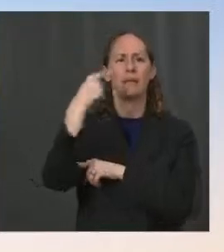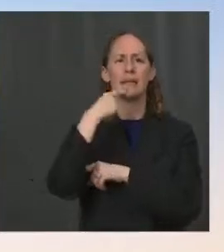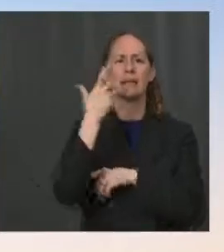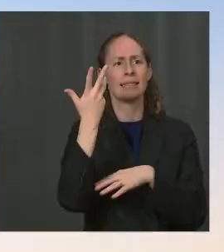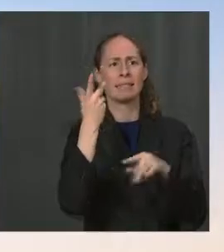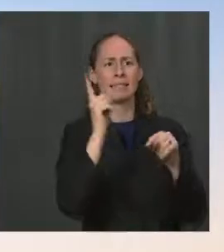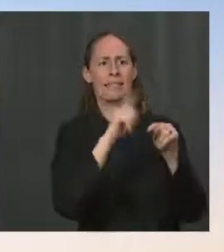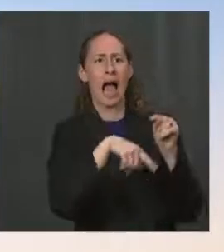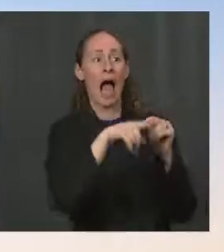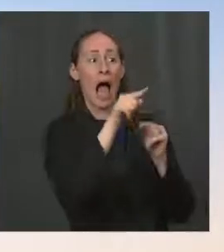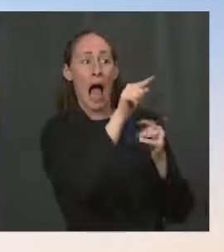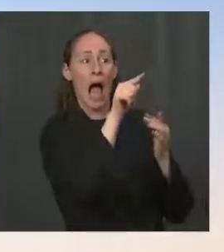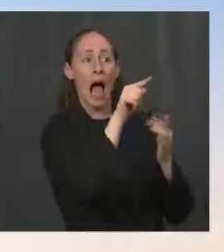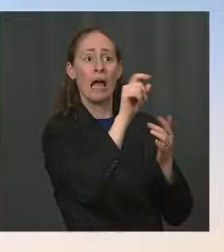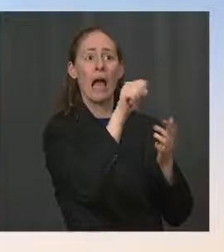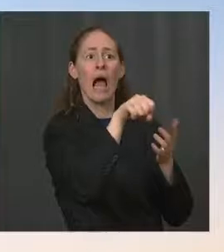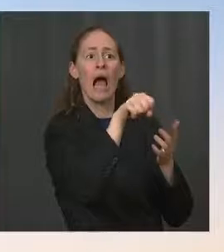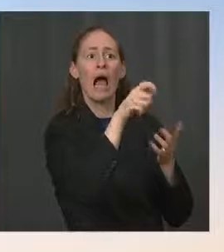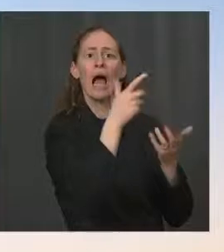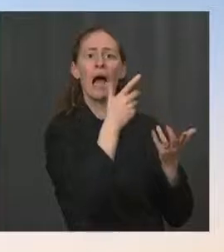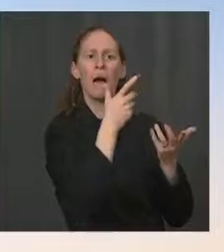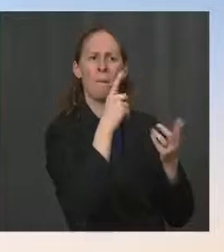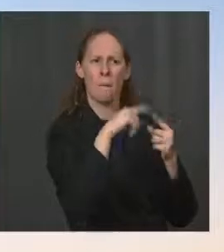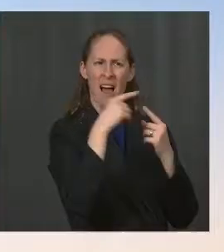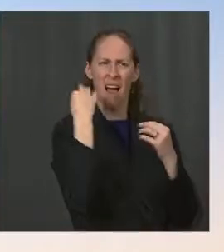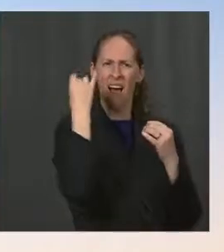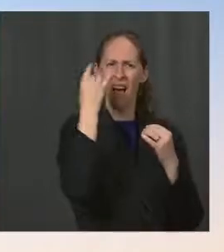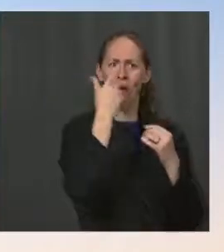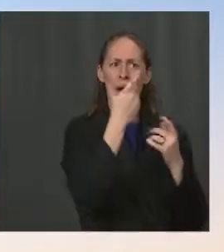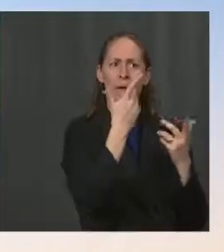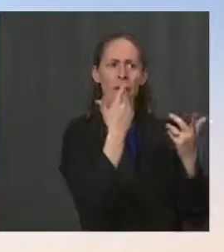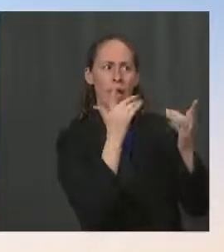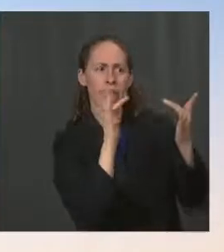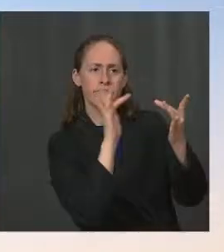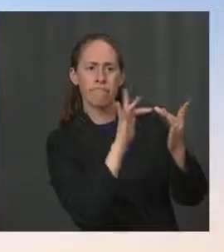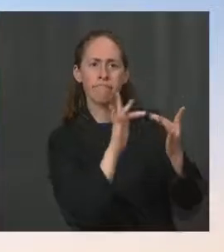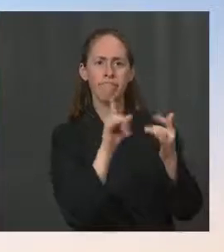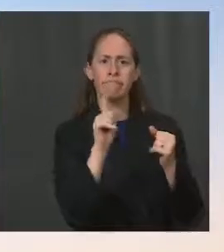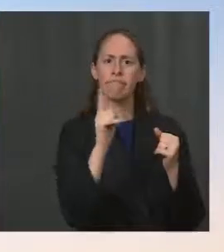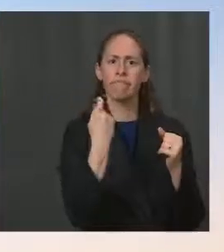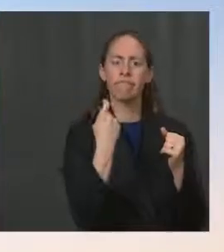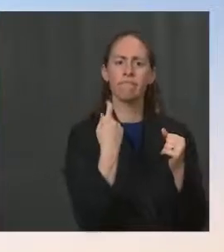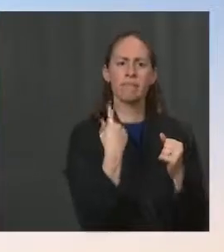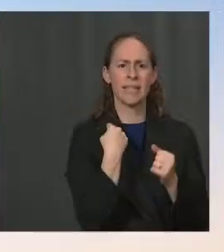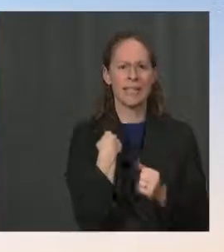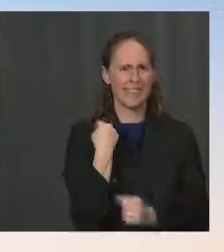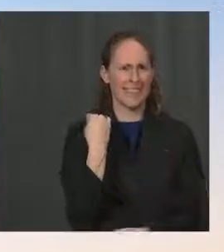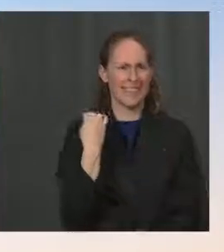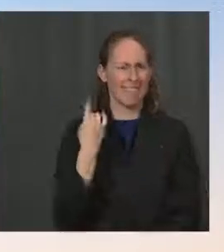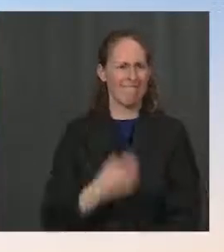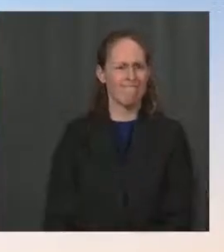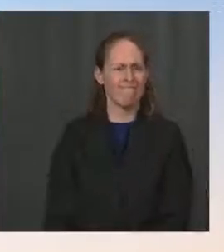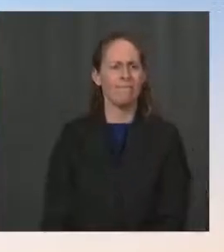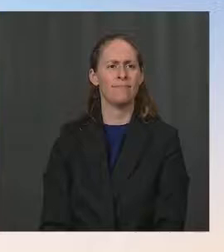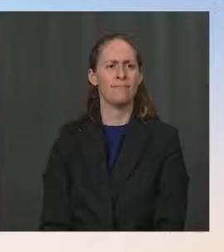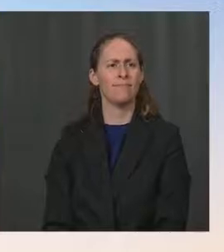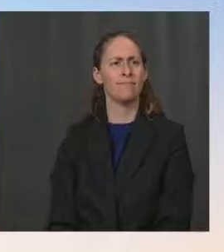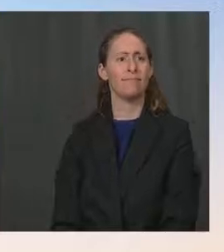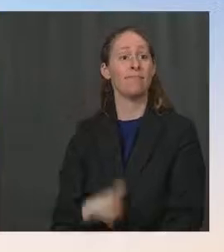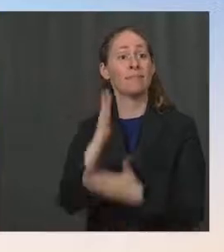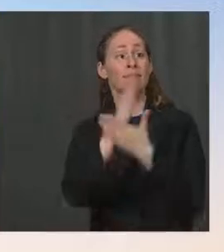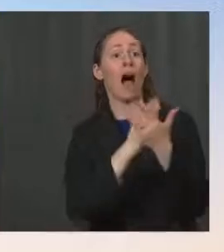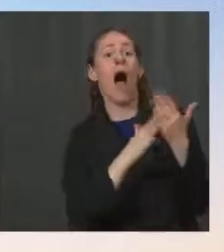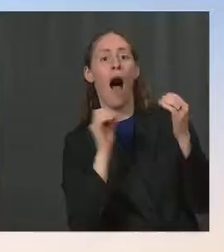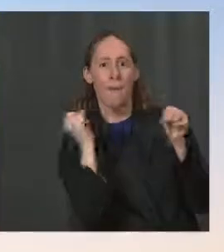of the communication methods to contact people were available to so many that they were instantly ubiquitous,